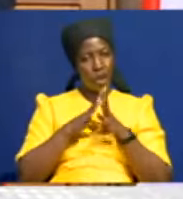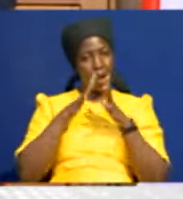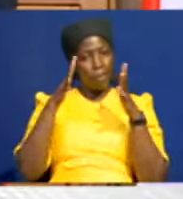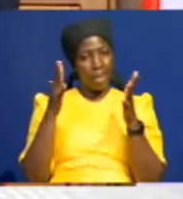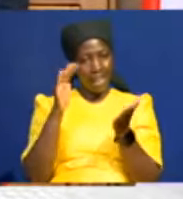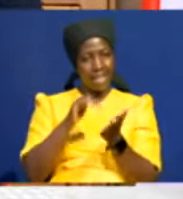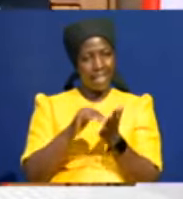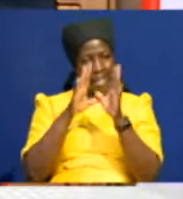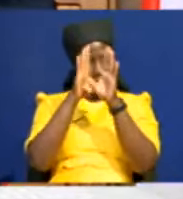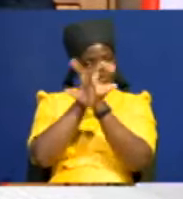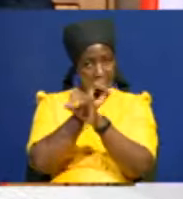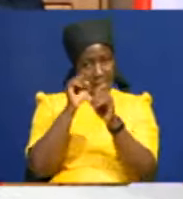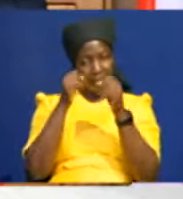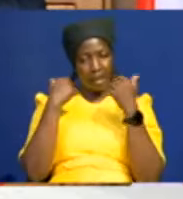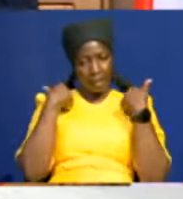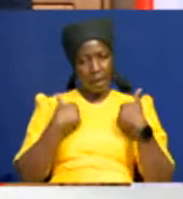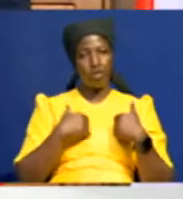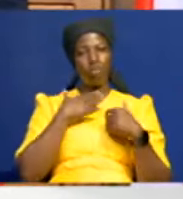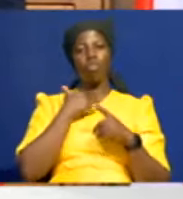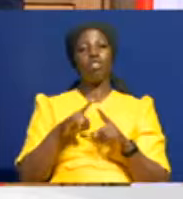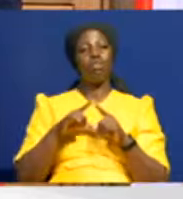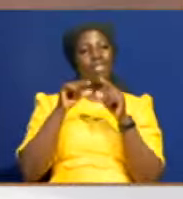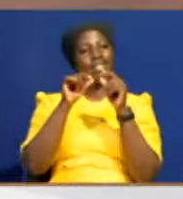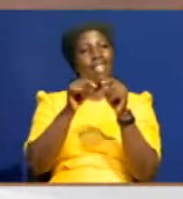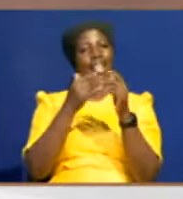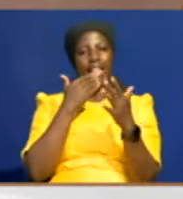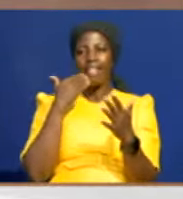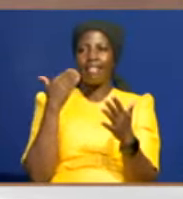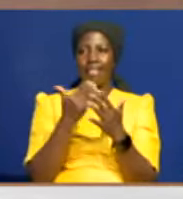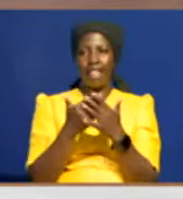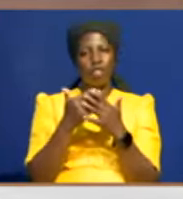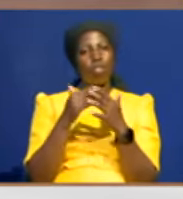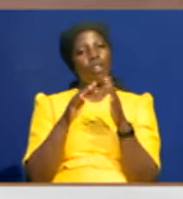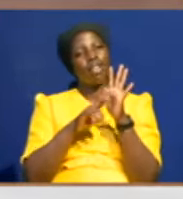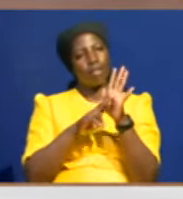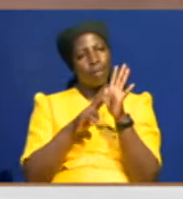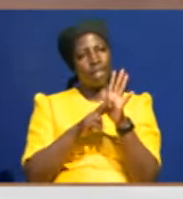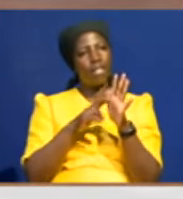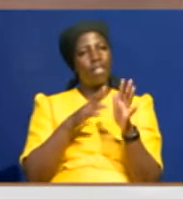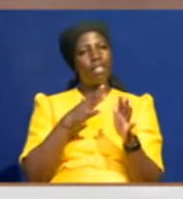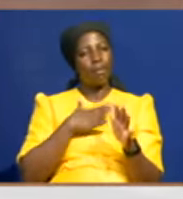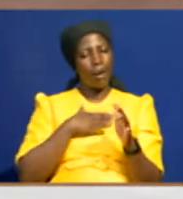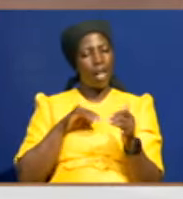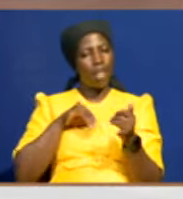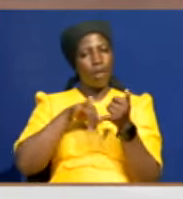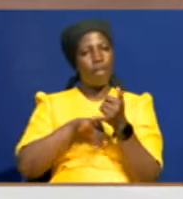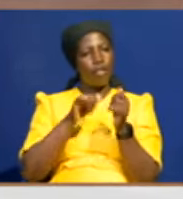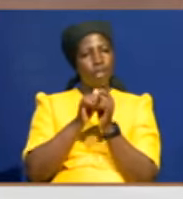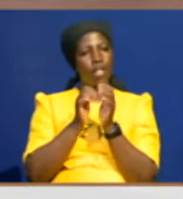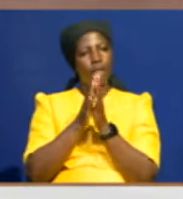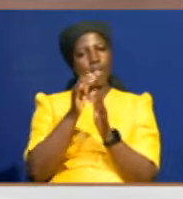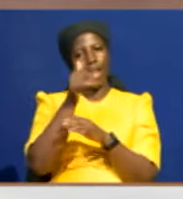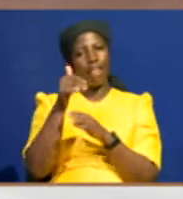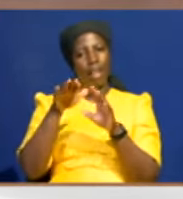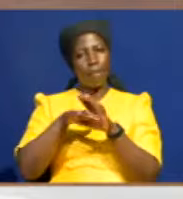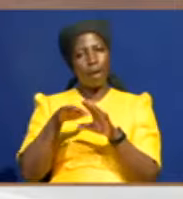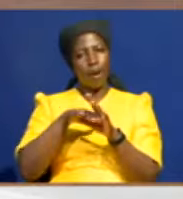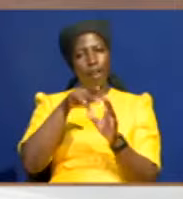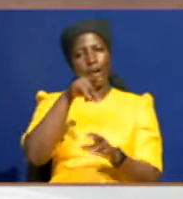again, Mr. President, I would like to say thank you on my behalf, on behalf of my wife and all the members of the Polish